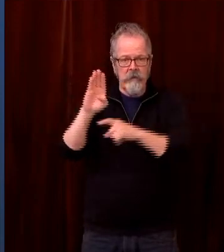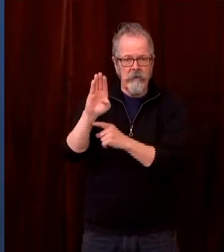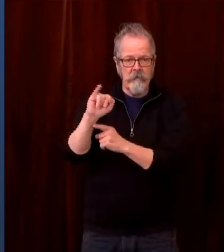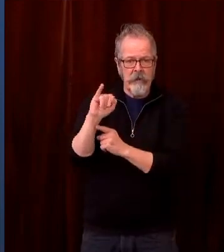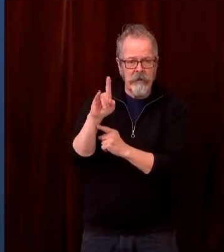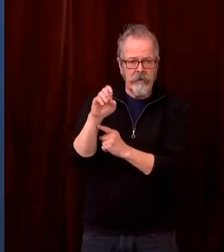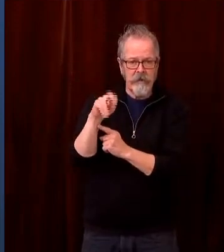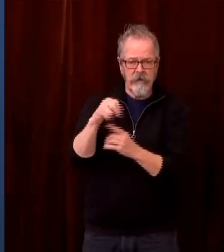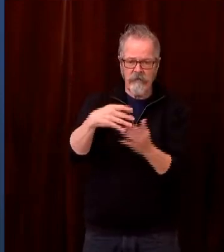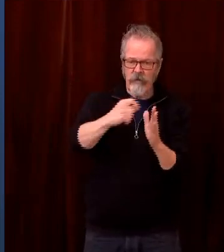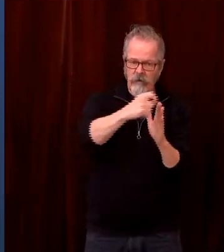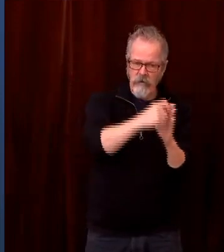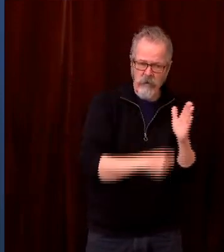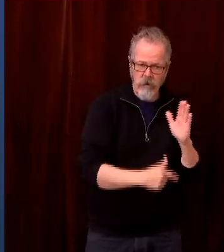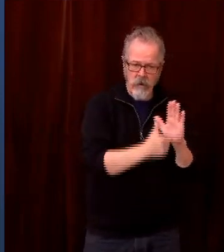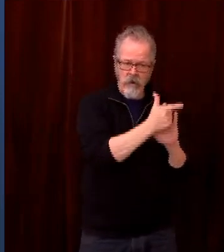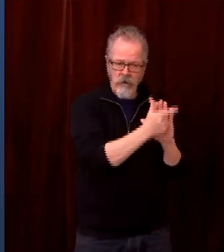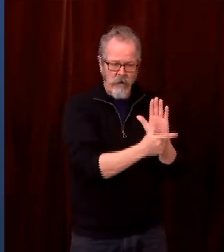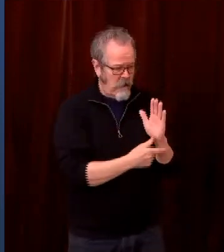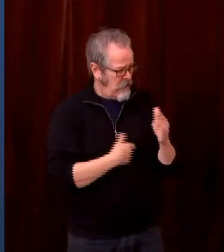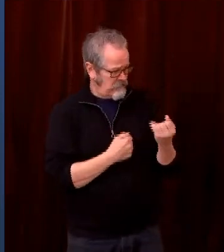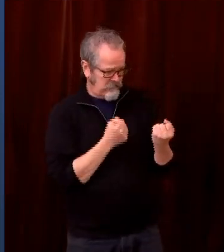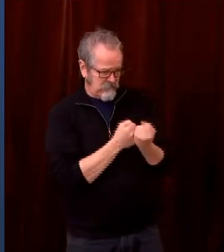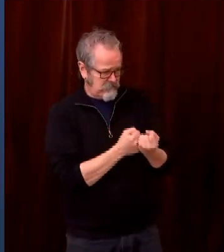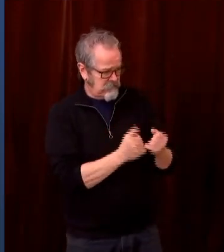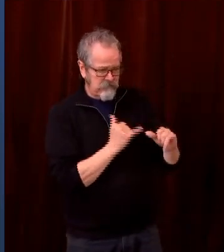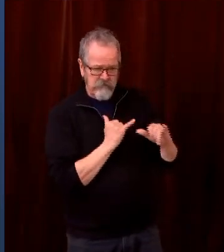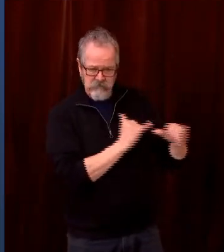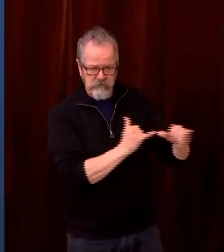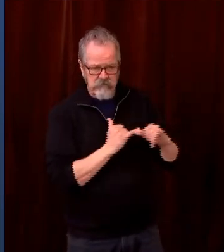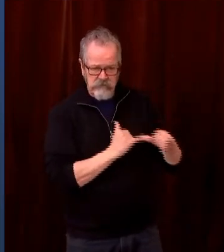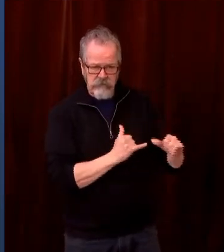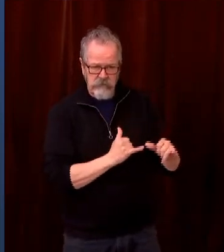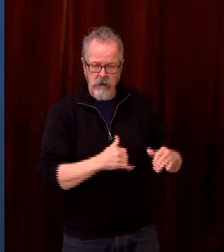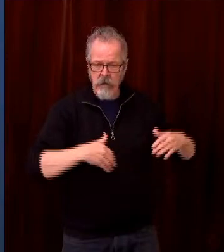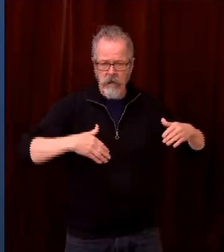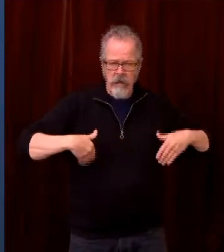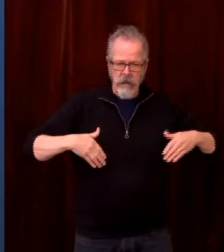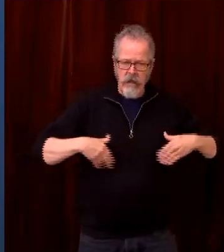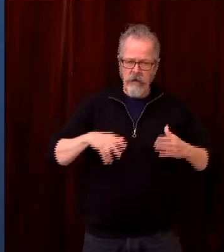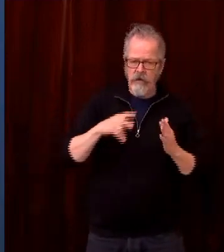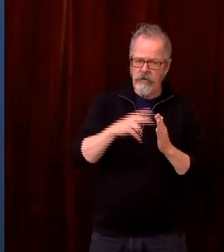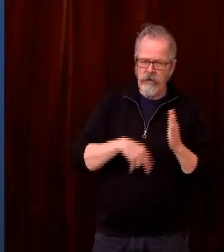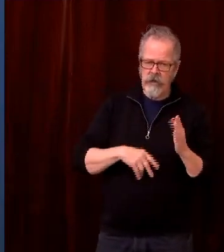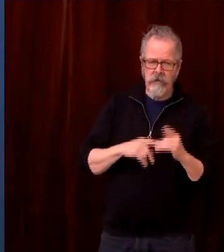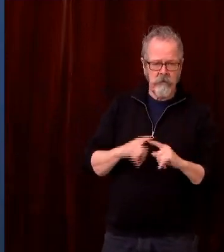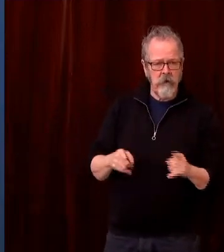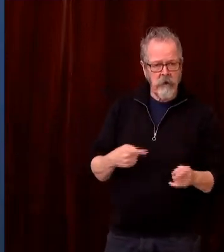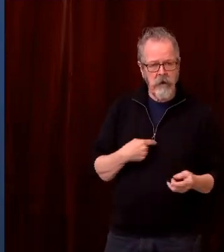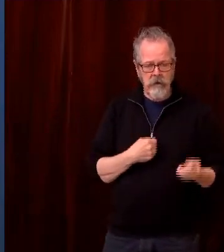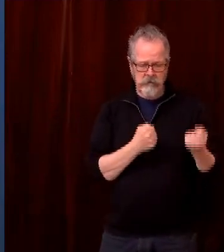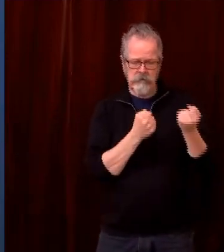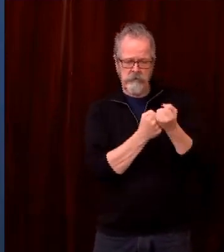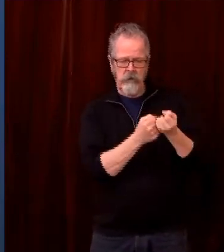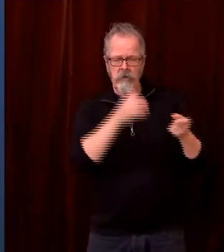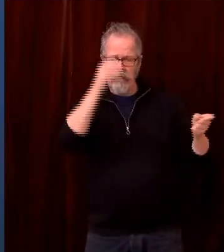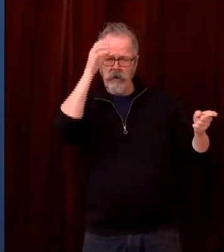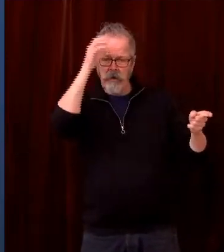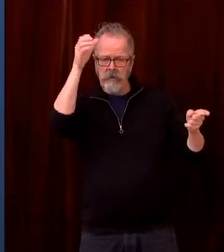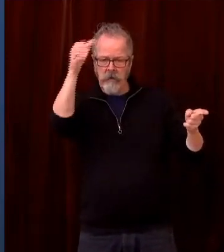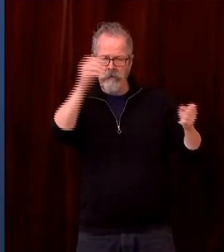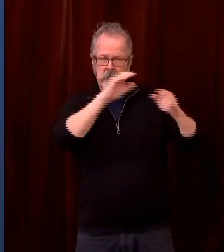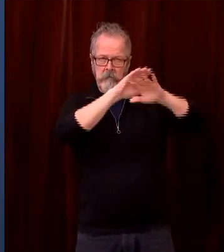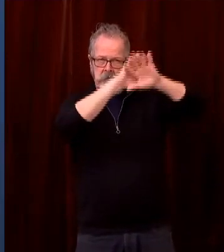Seattle Times. Governor, two-part question for you. Curious to hear your thoughts as you look for a